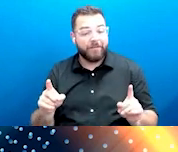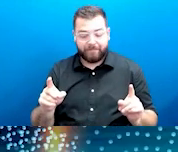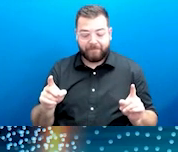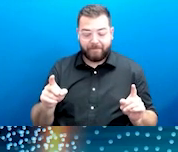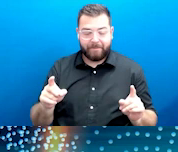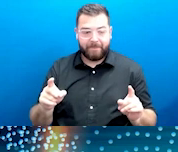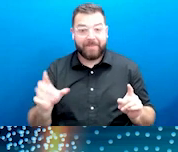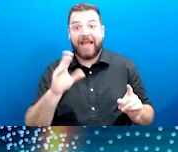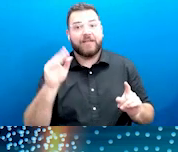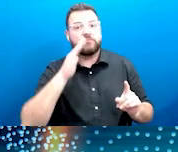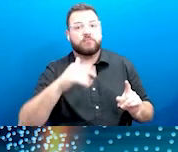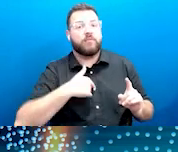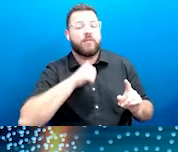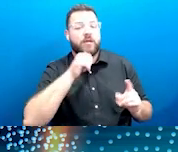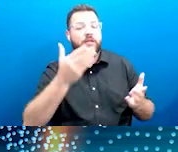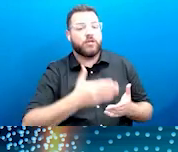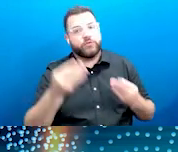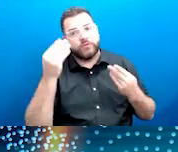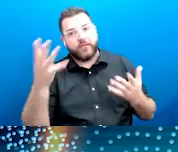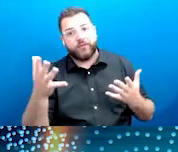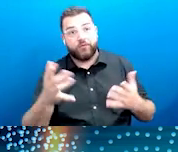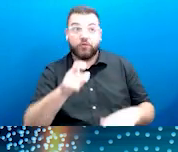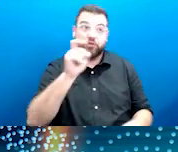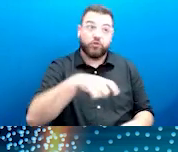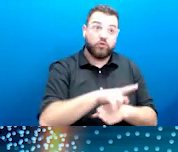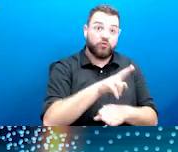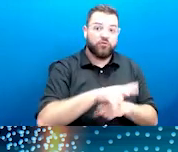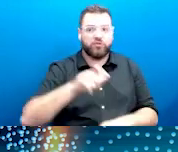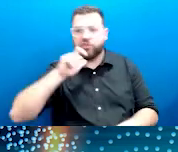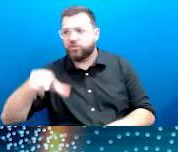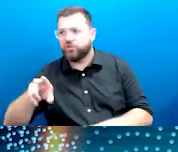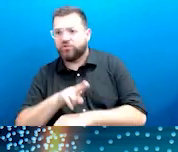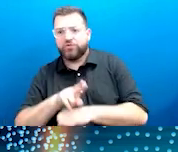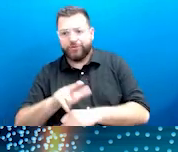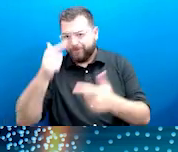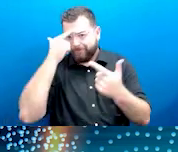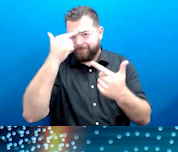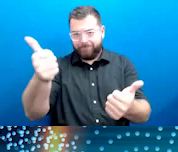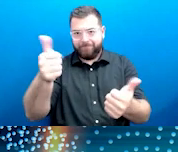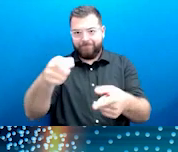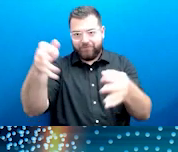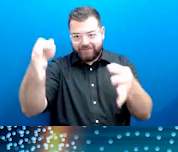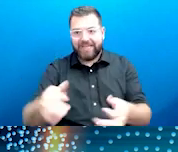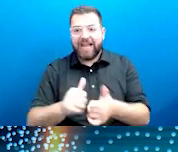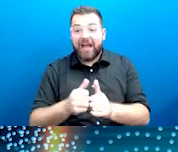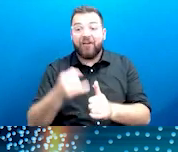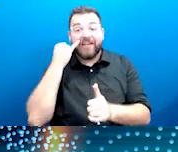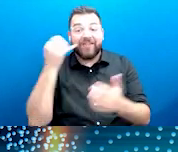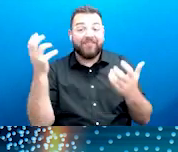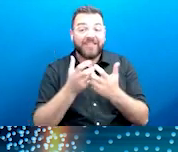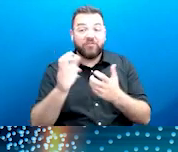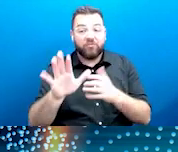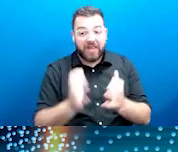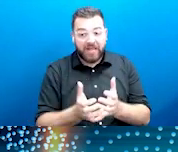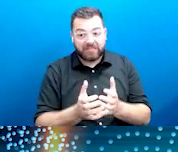And I'm not here to say that you should or you shouldn't use it. You need to decide that for yourself. Does it fit in my class, in